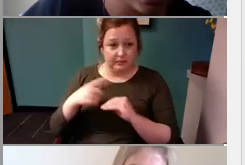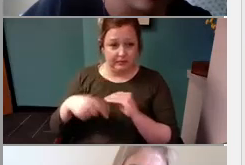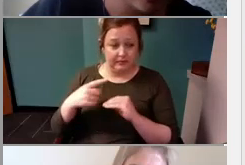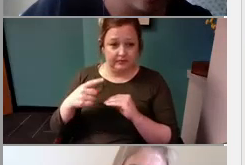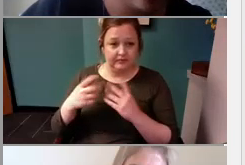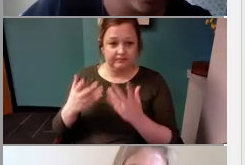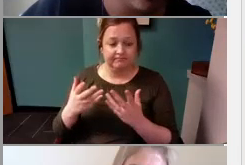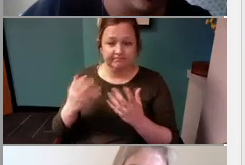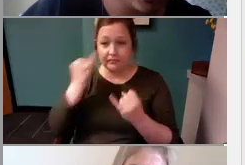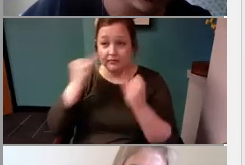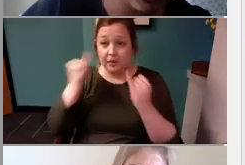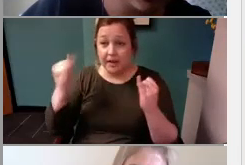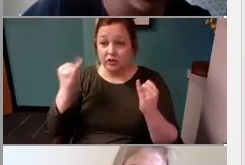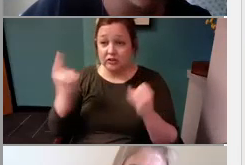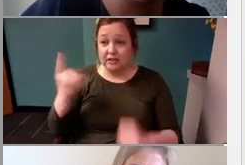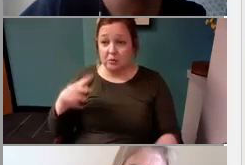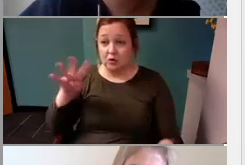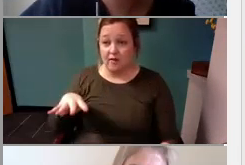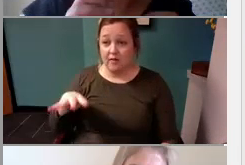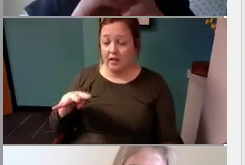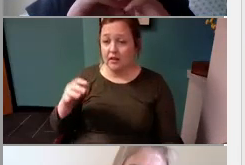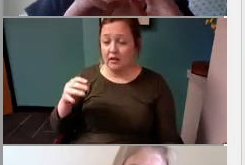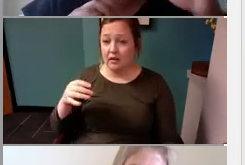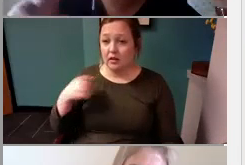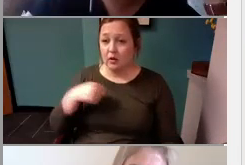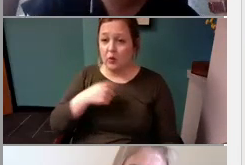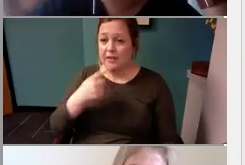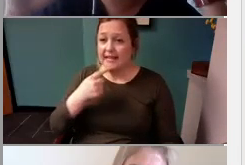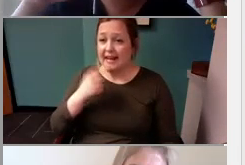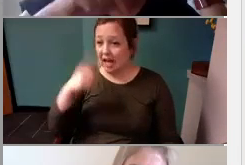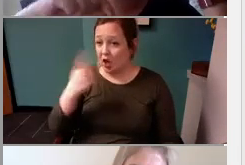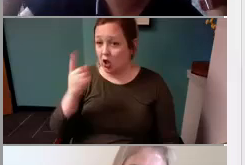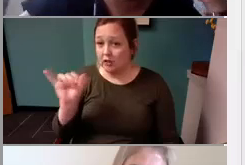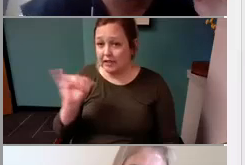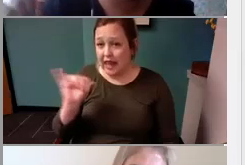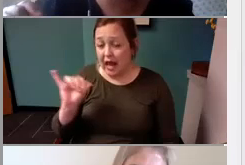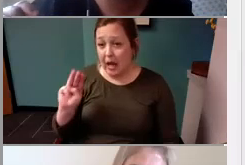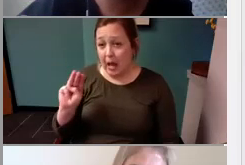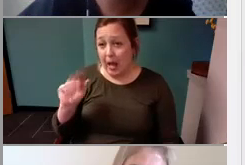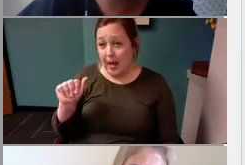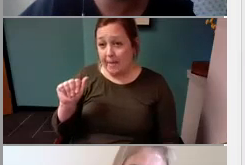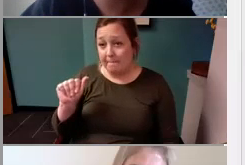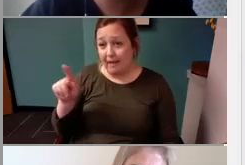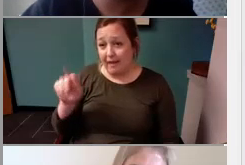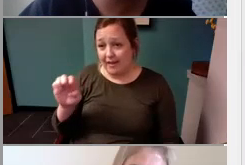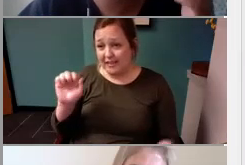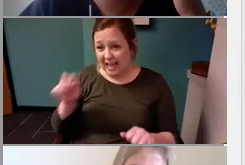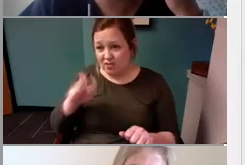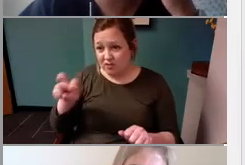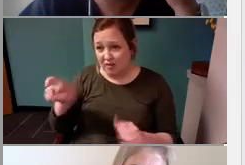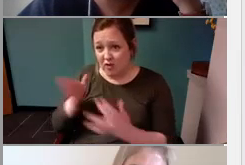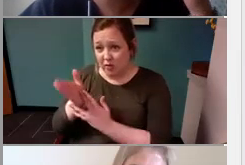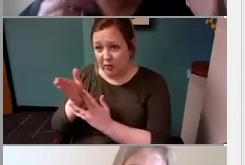a graph where we are saying that it looks like sort of a maze where we can travel through. But that is